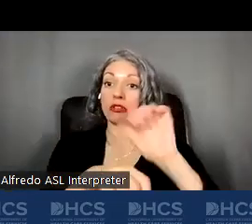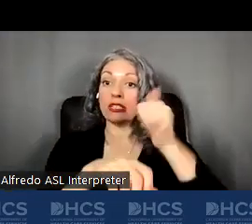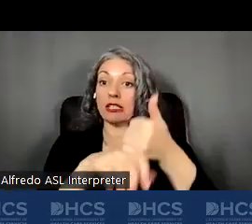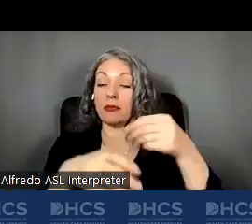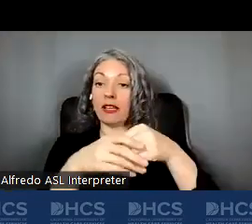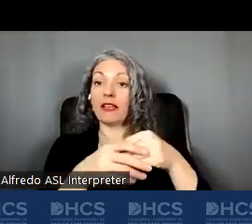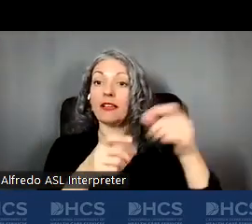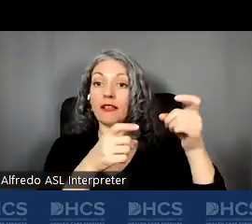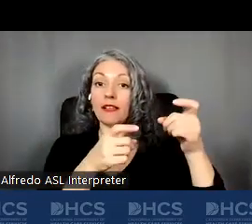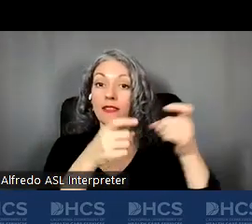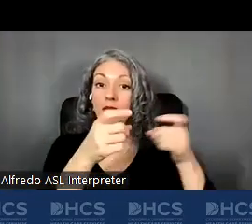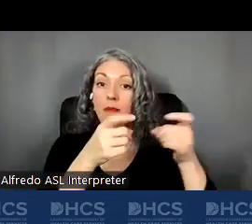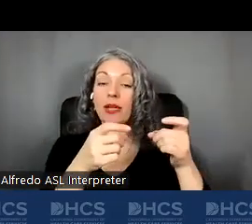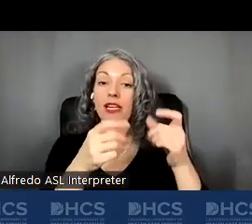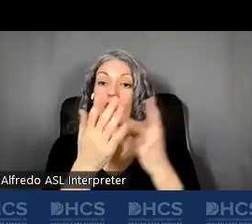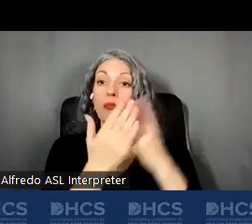care program.